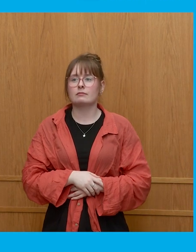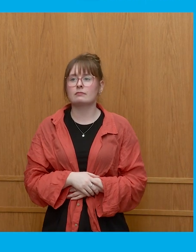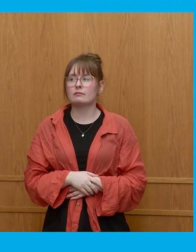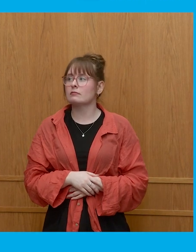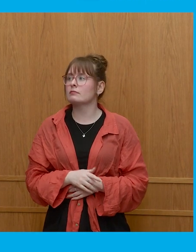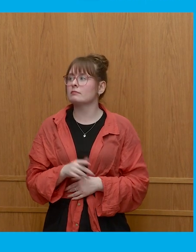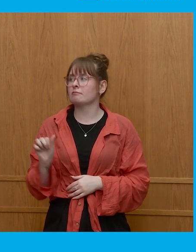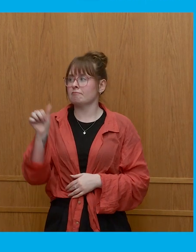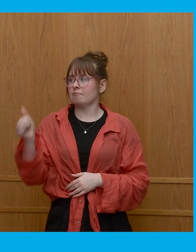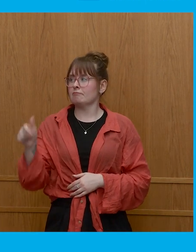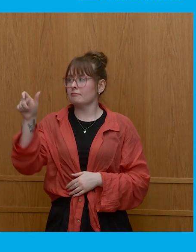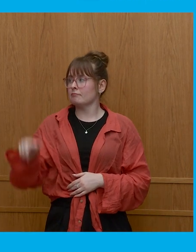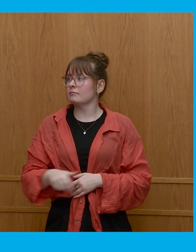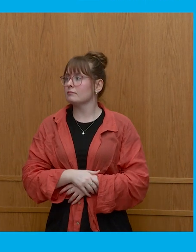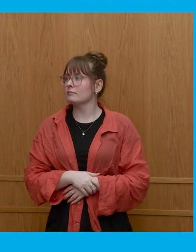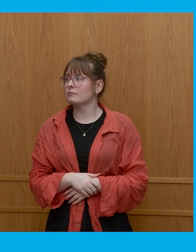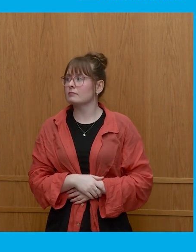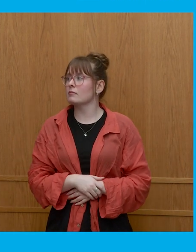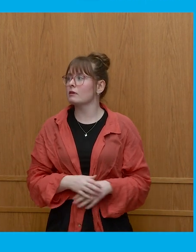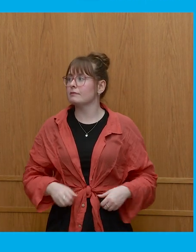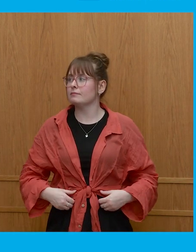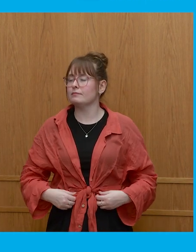Gentlemen, here the red. Is it?